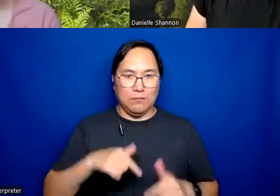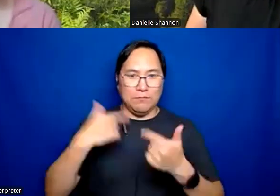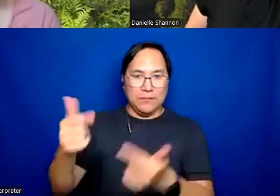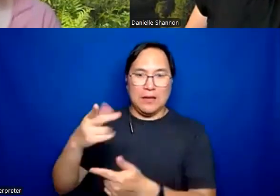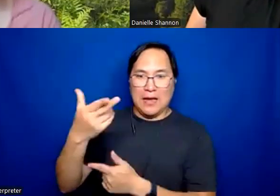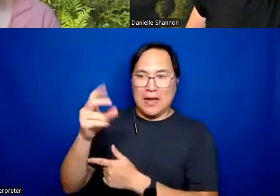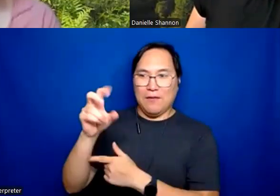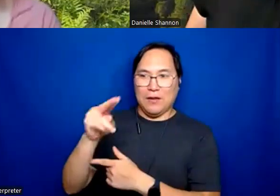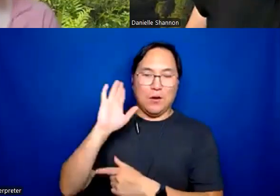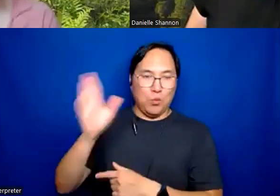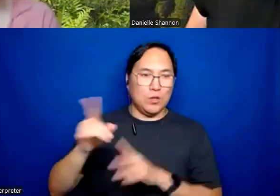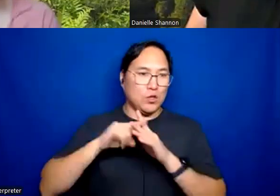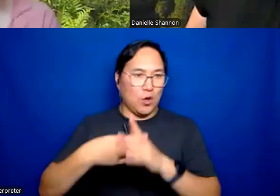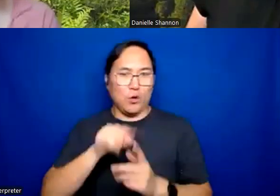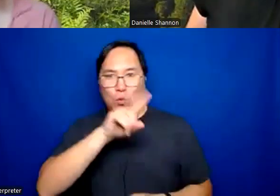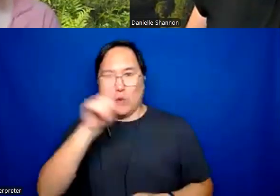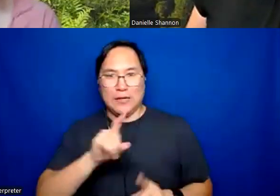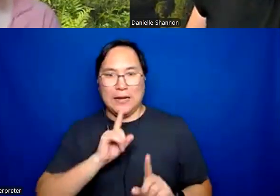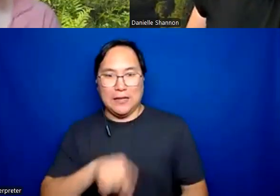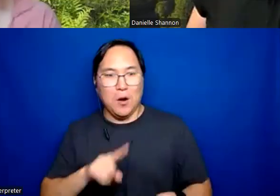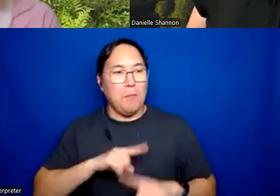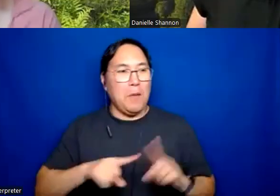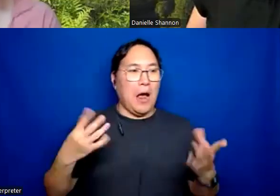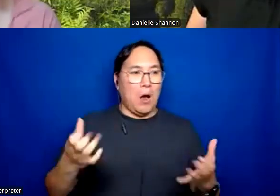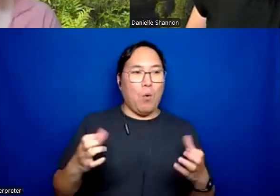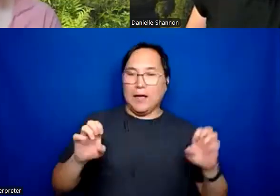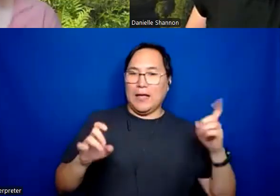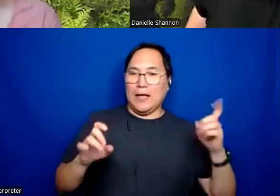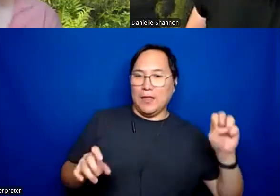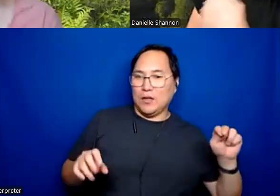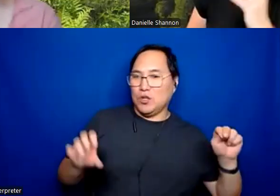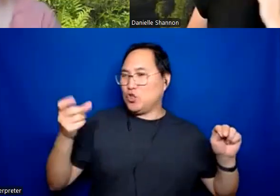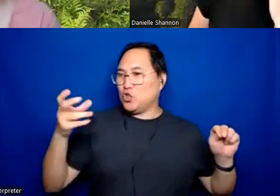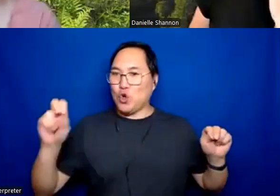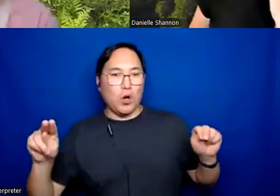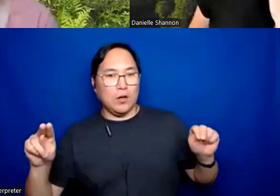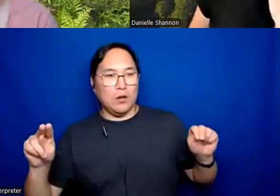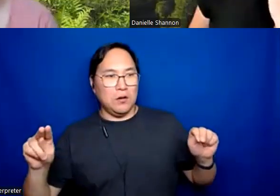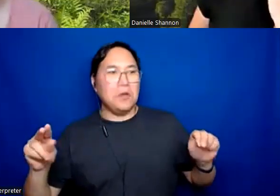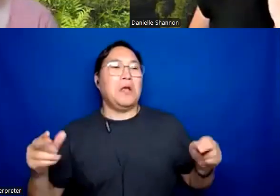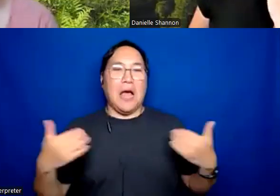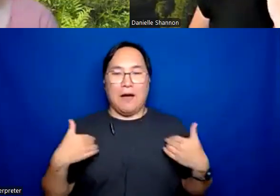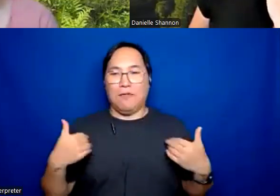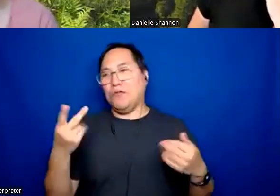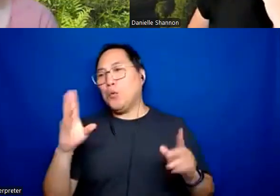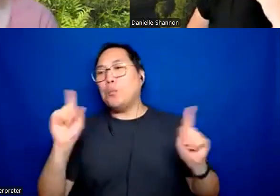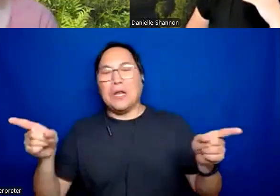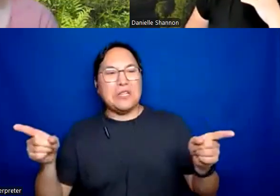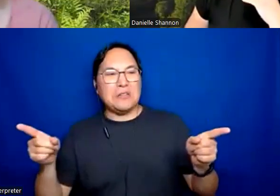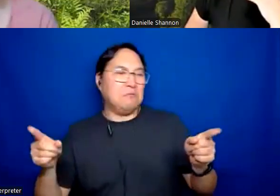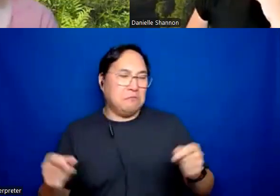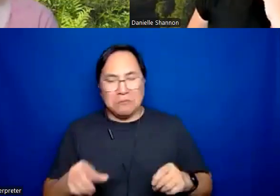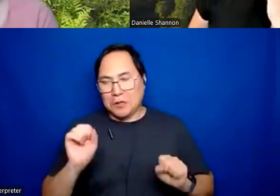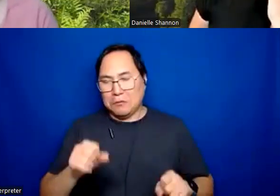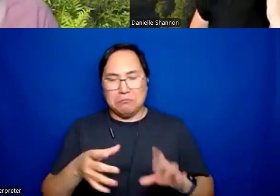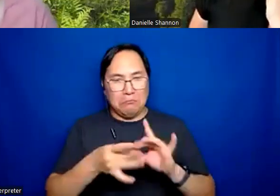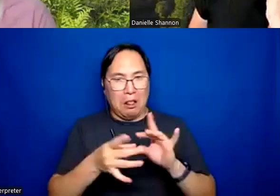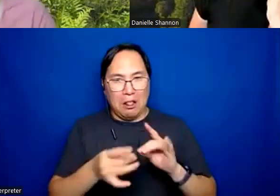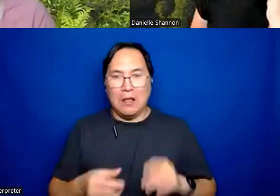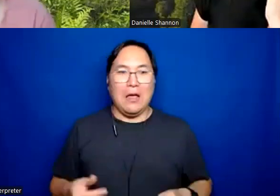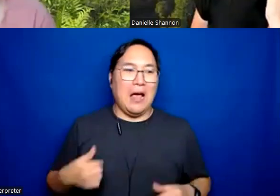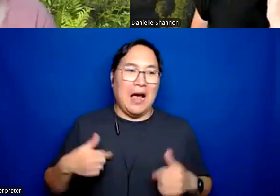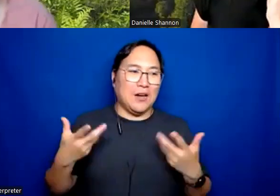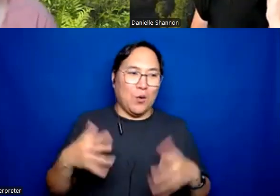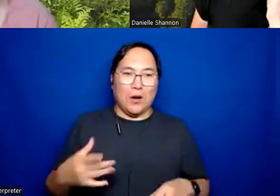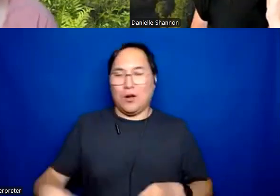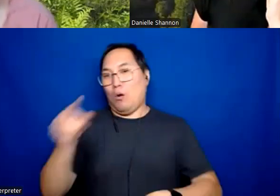some questions down. But I wanted to give Ethan and Sean just a couple minutes each to just hit on those things. I won't take us back to